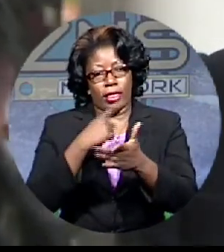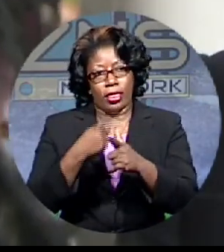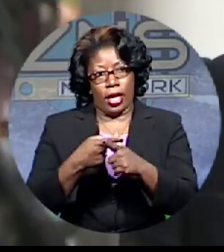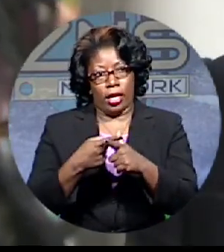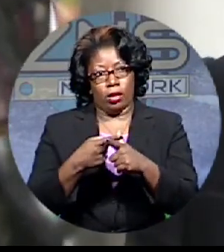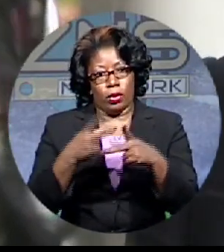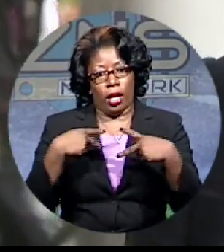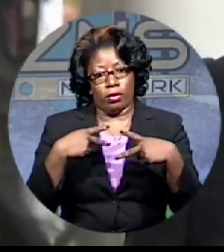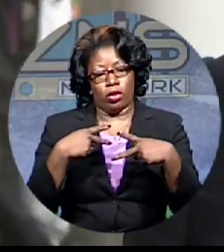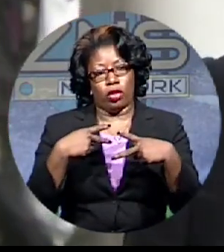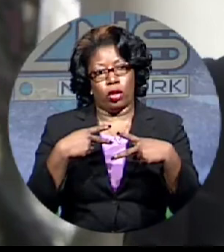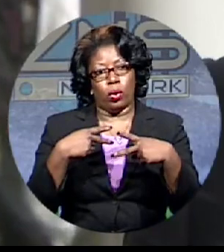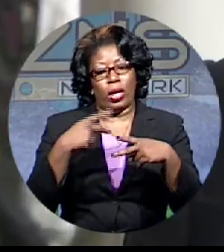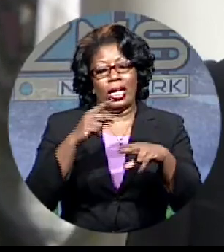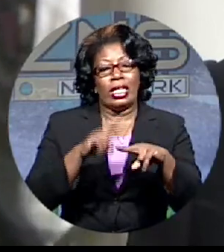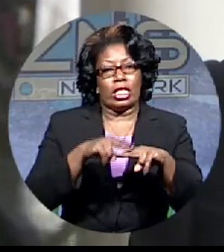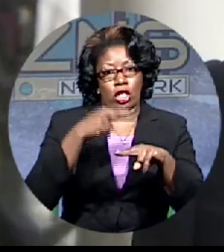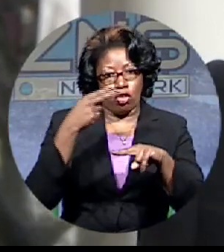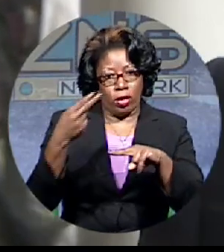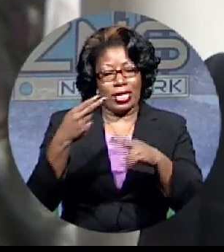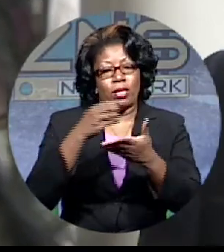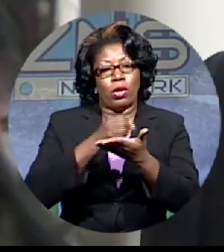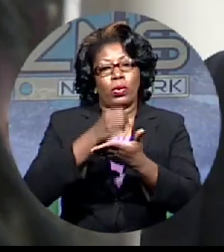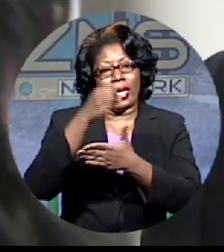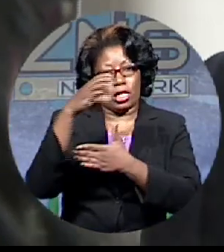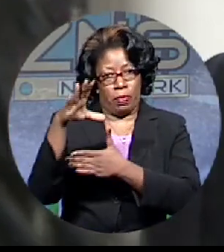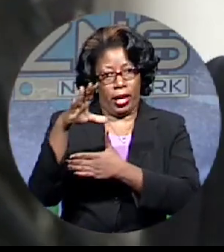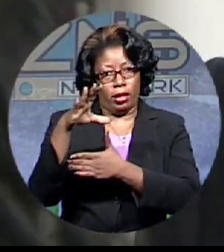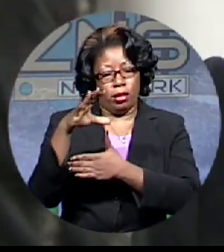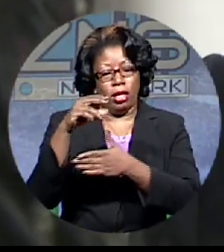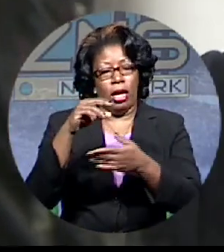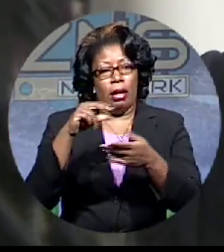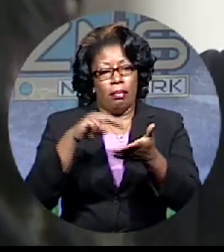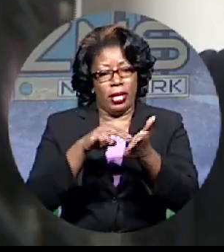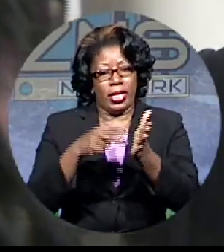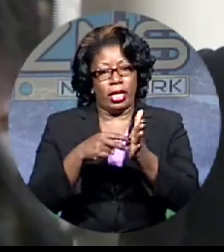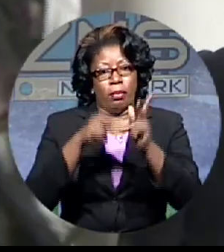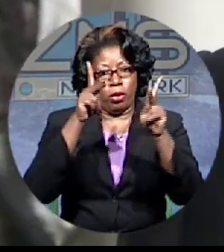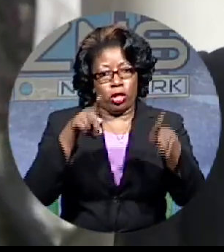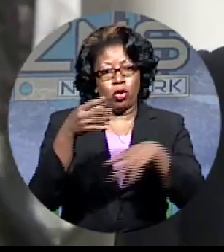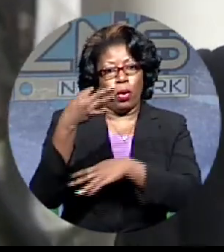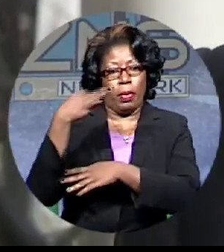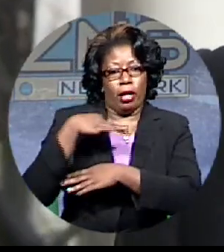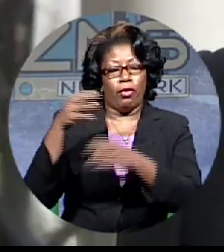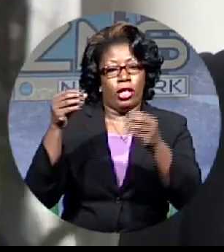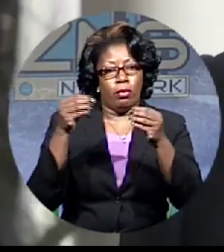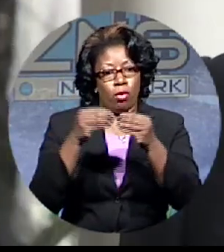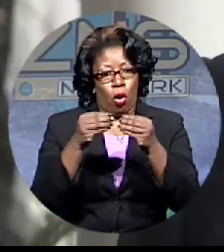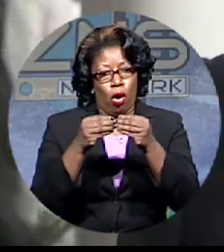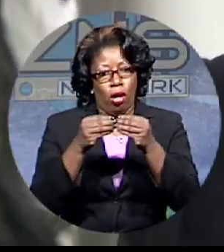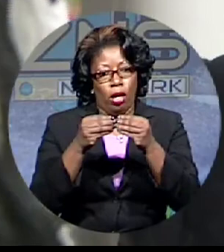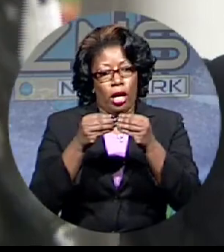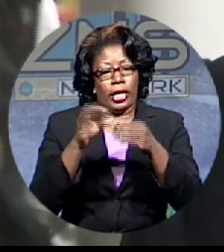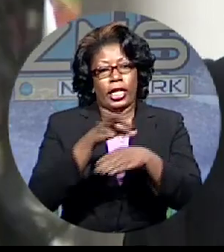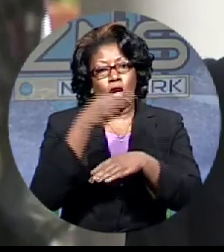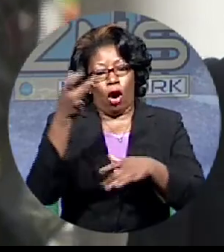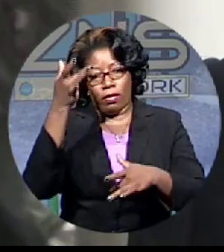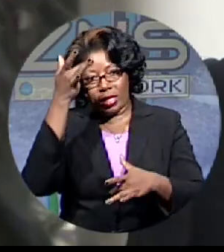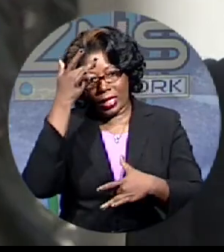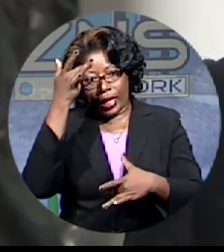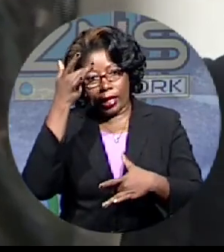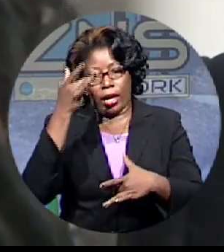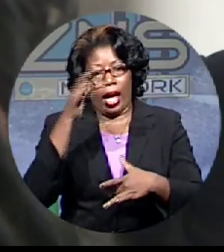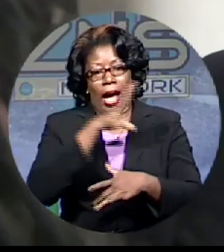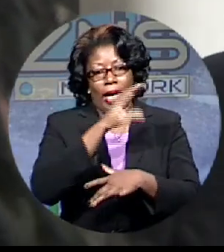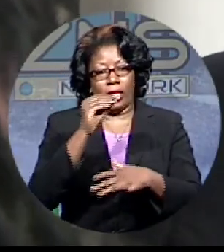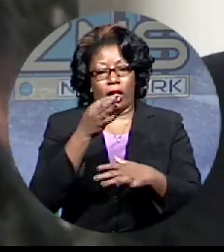at cutting back on expenses. And so if it means that persons are benefiting more being off sick and being on maternity leave when they're on the